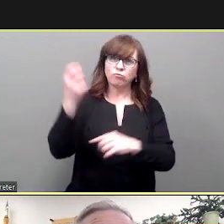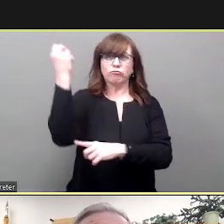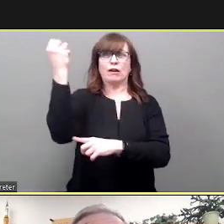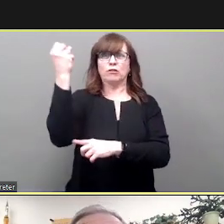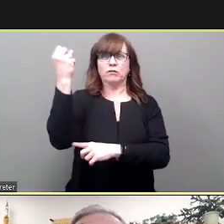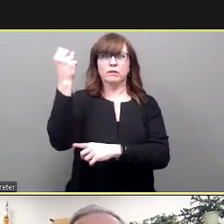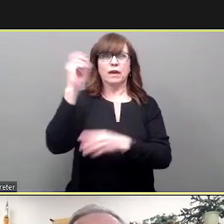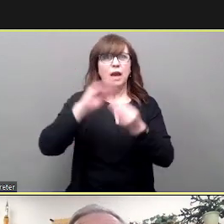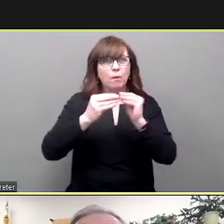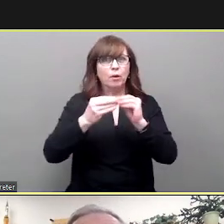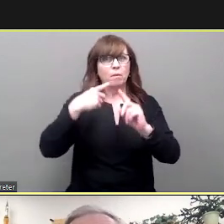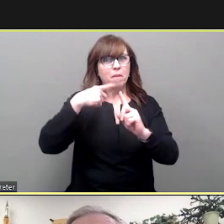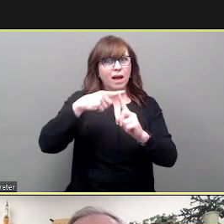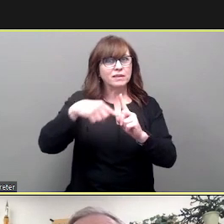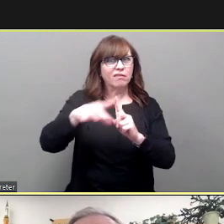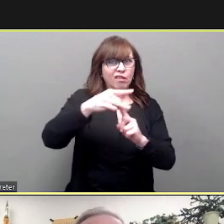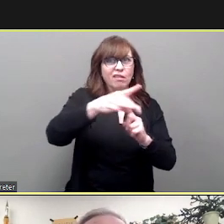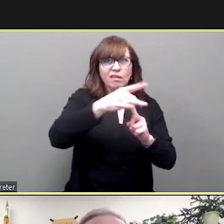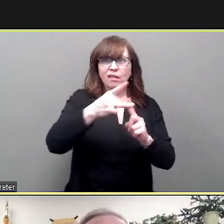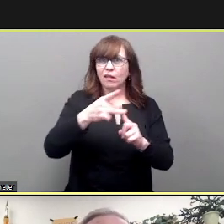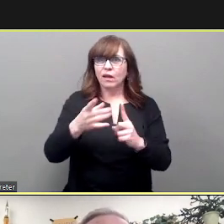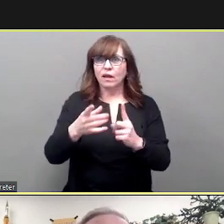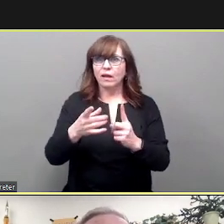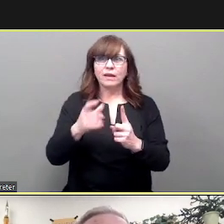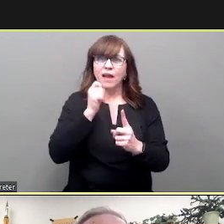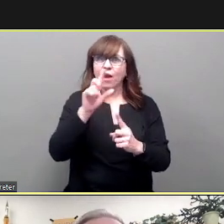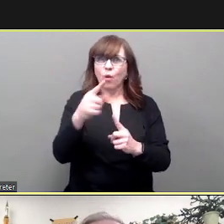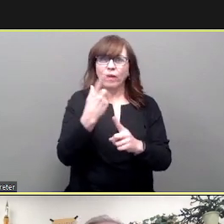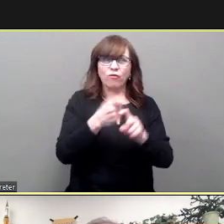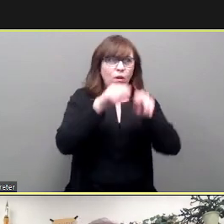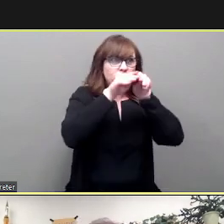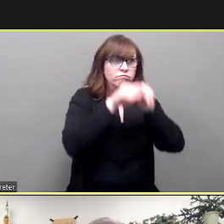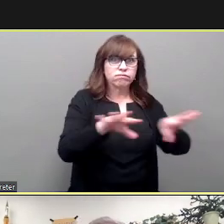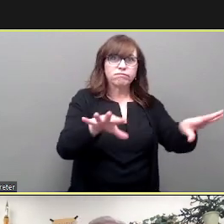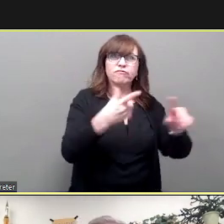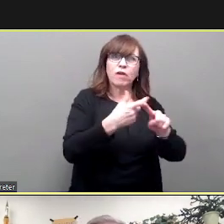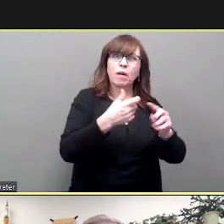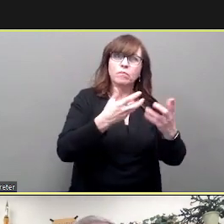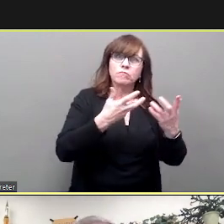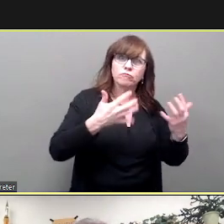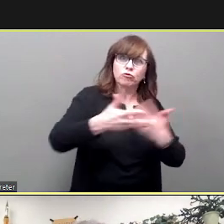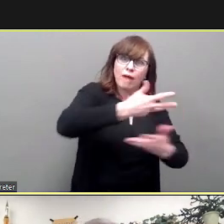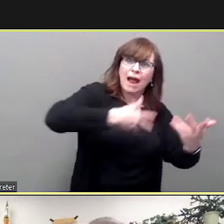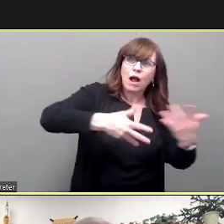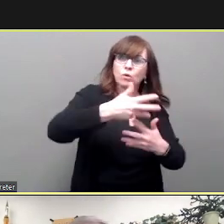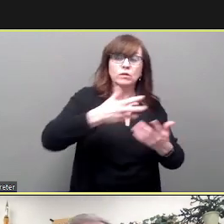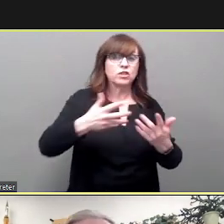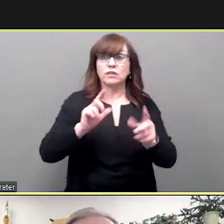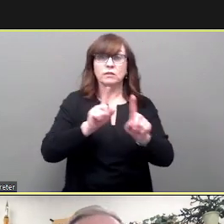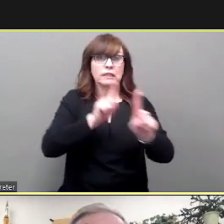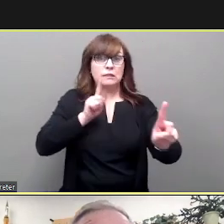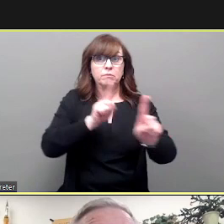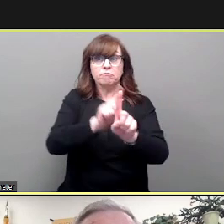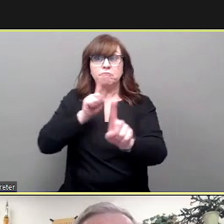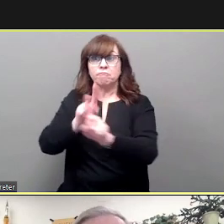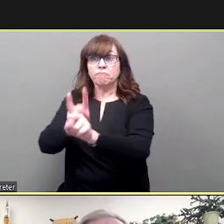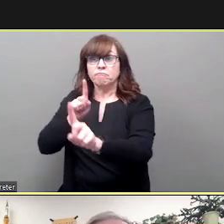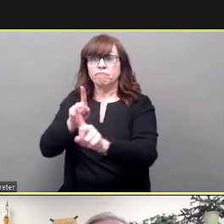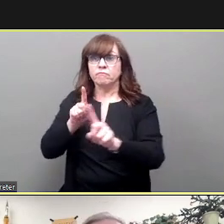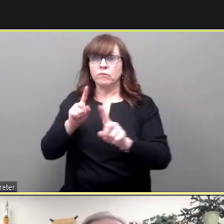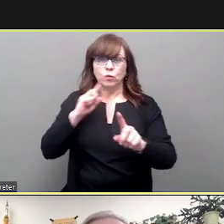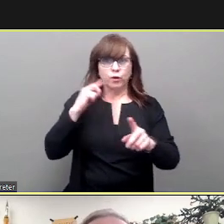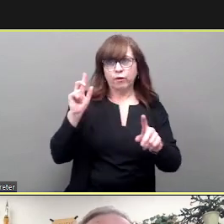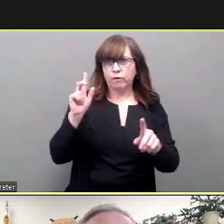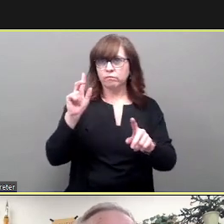not going to large gatherings myself. I'm trying to keep my distance, reconfiguring work so we